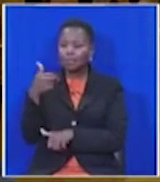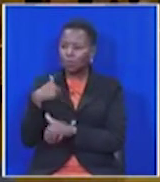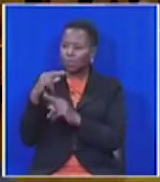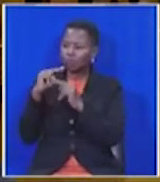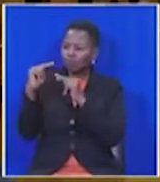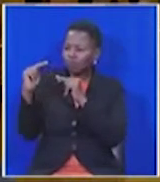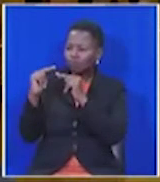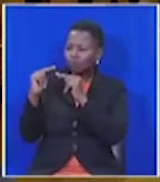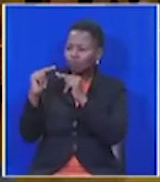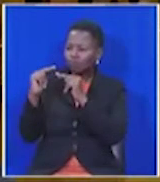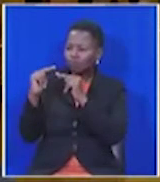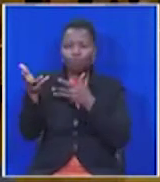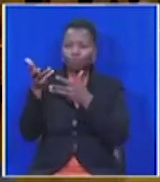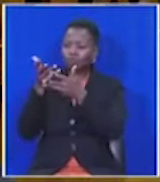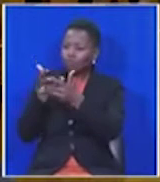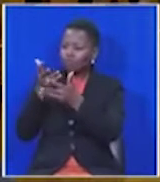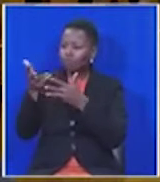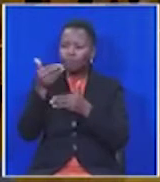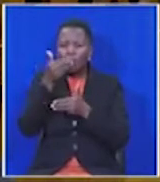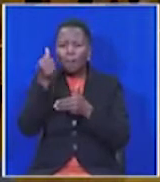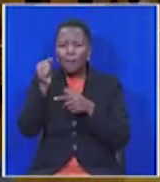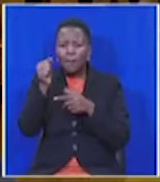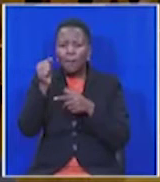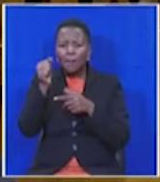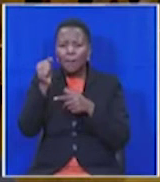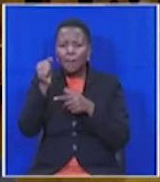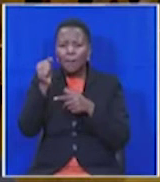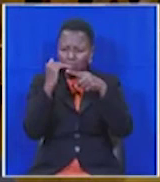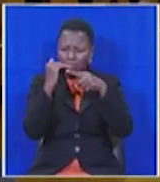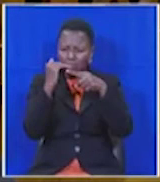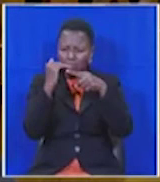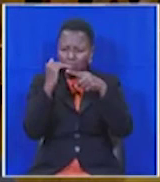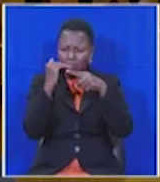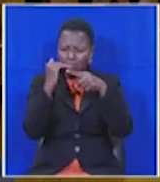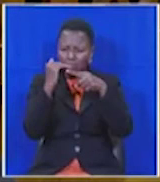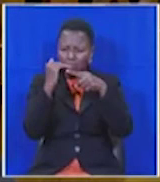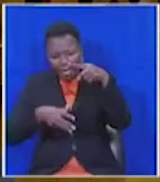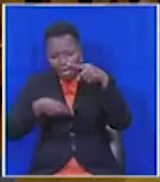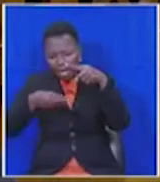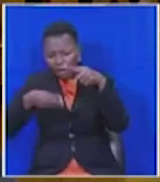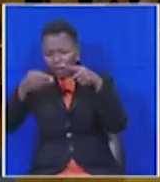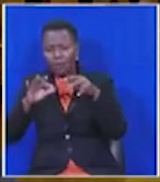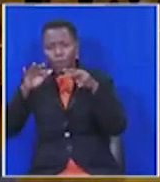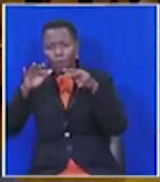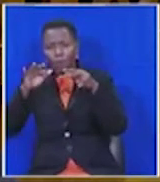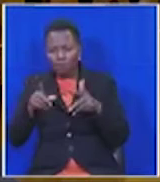negotiating, going through best practices, looking at what would strengthen our Parliament.